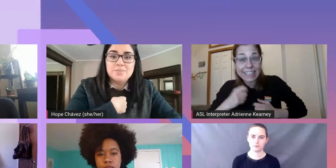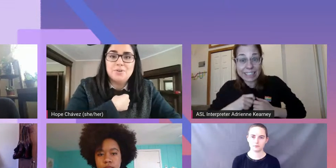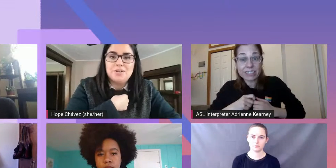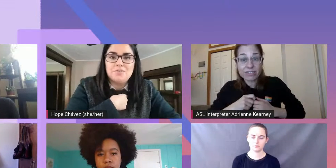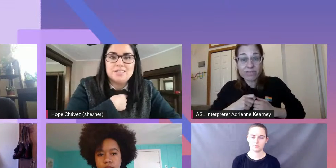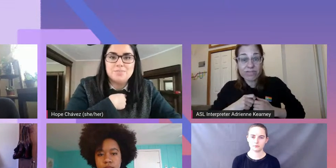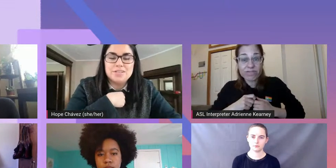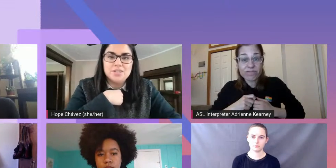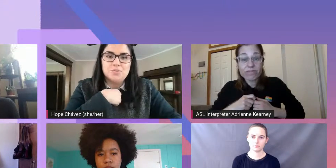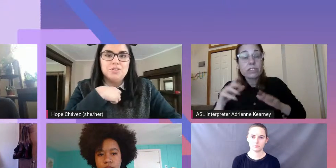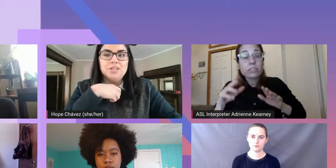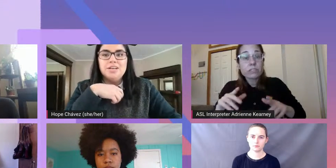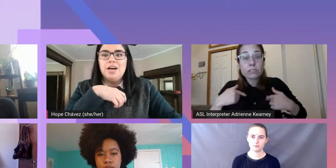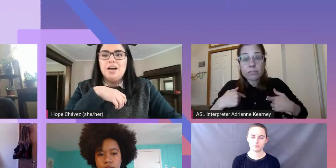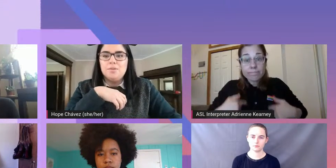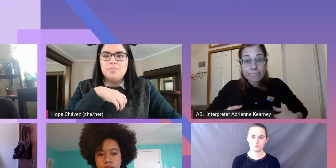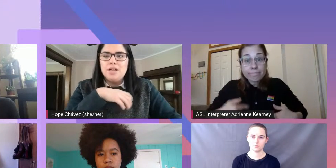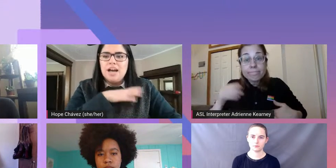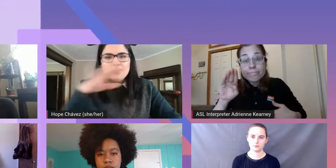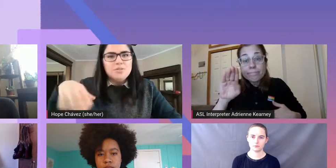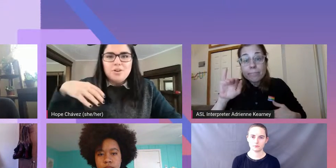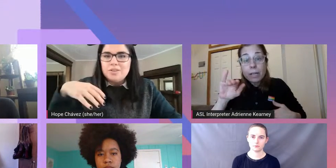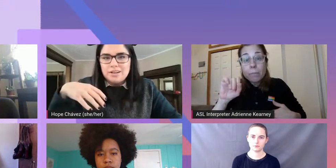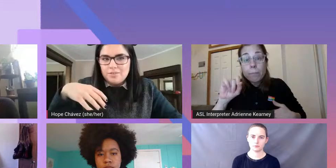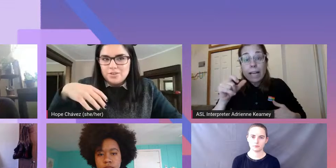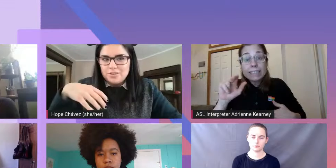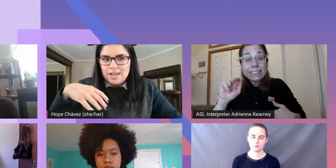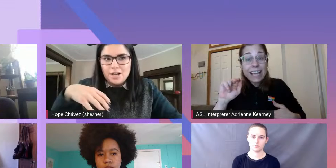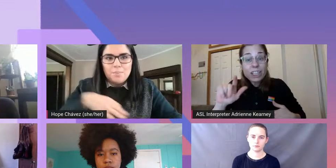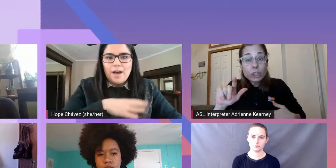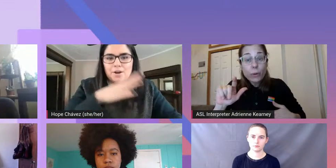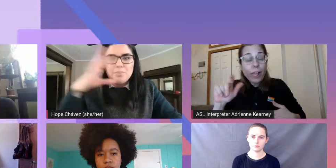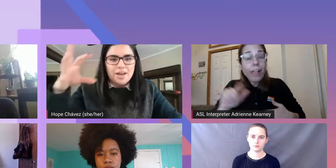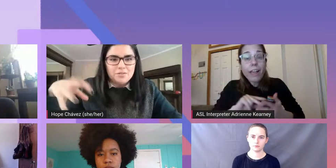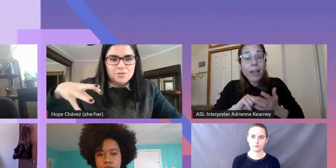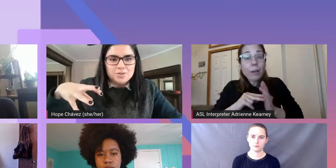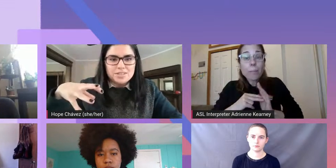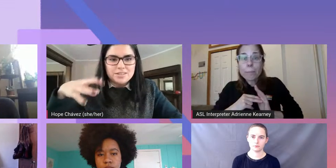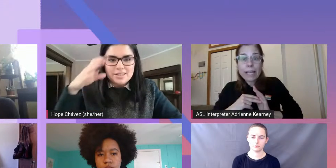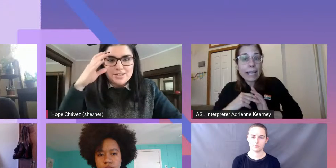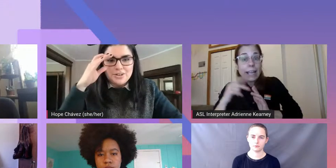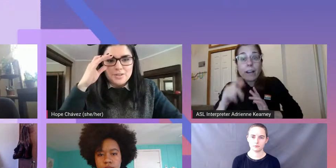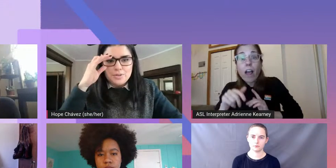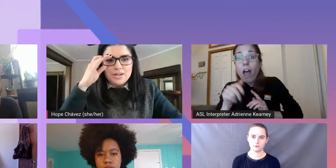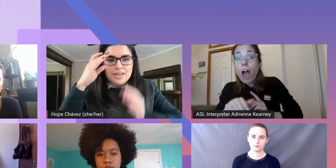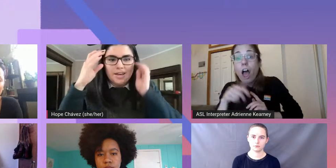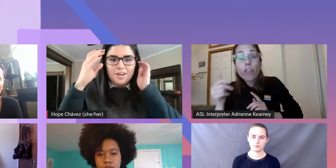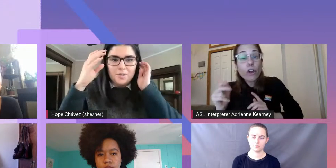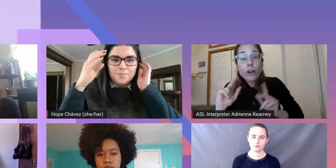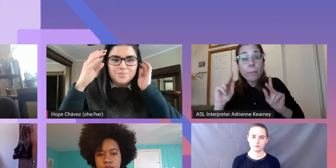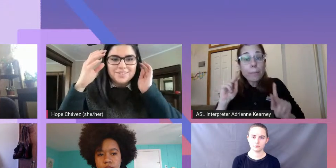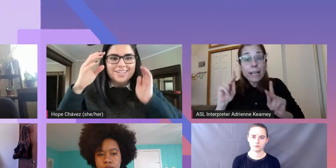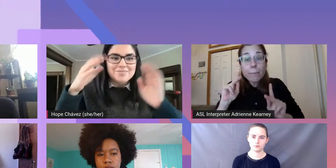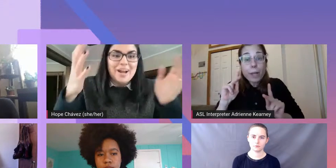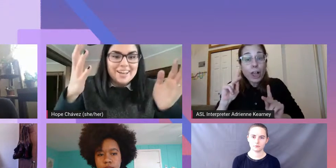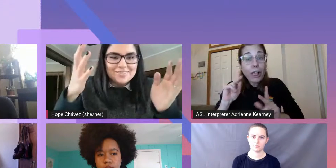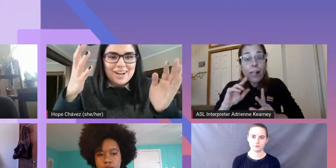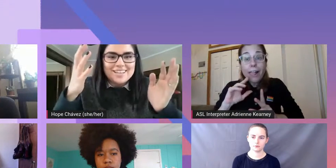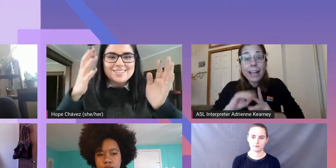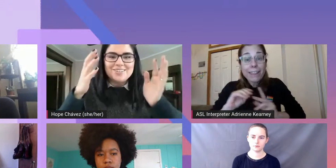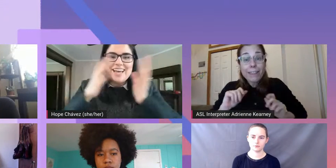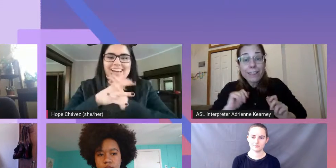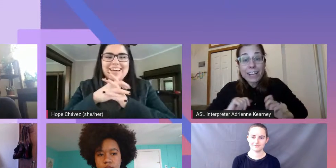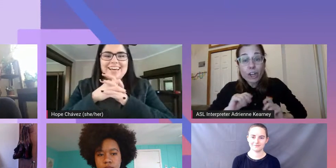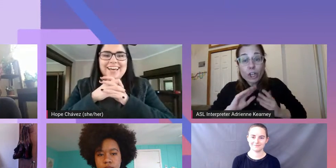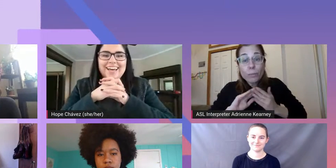And being someone who identifies as bisexual, I don't know a lot of other like bi or pan folks in the theater community.